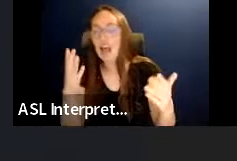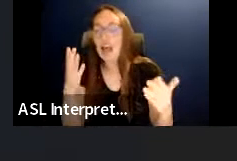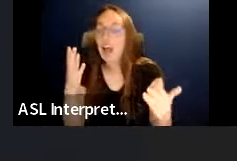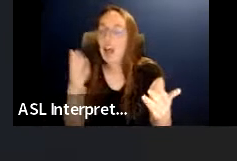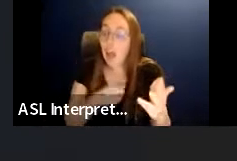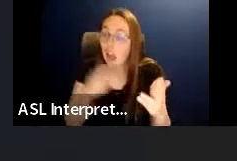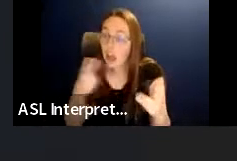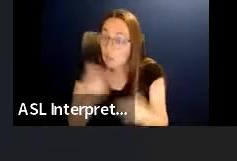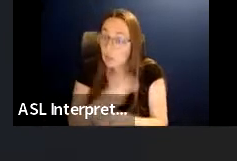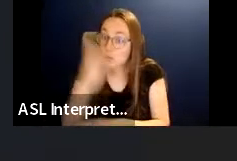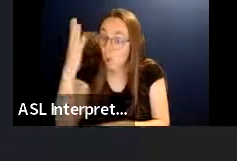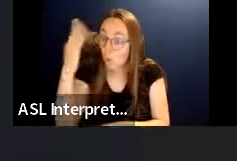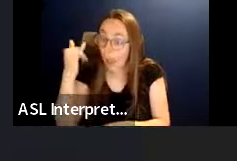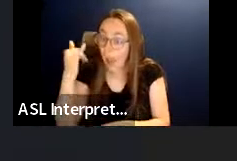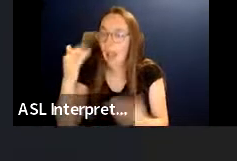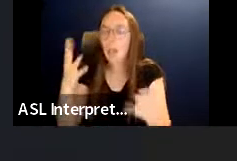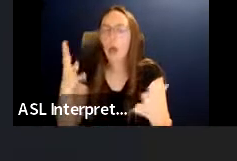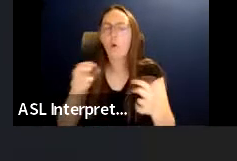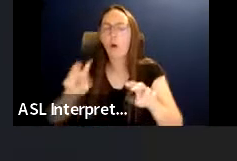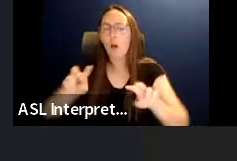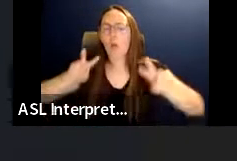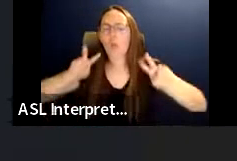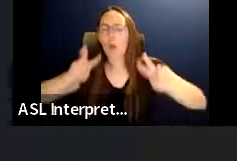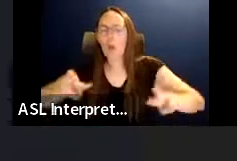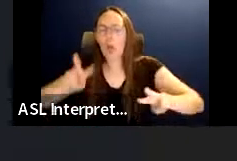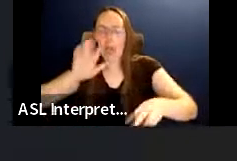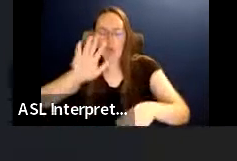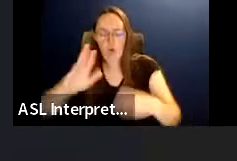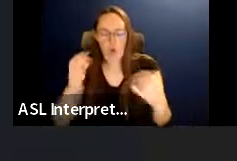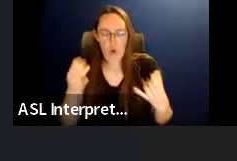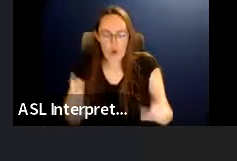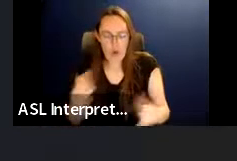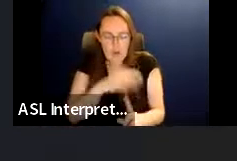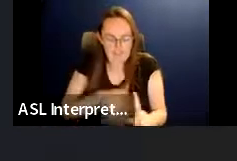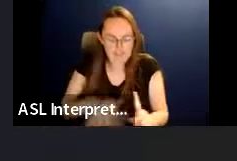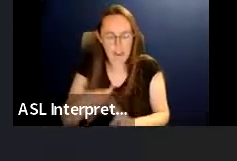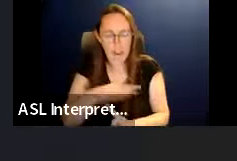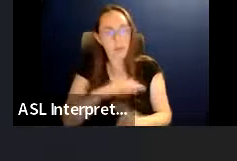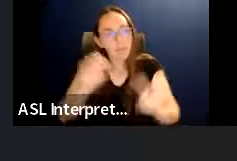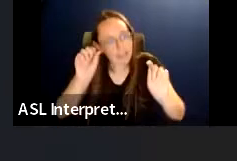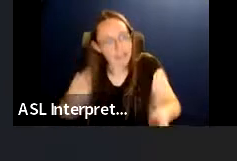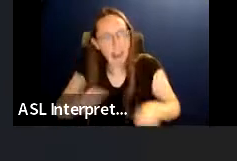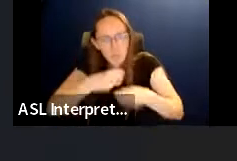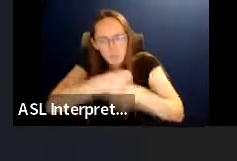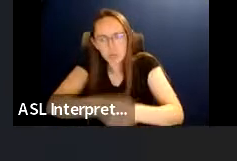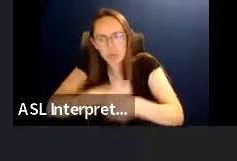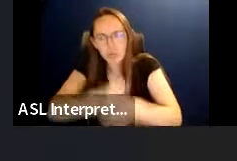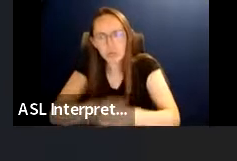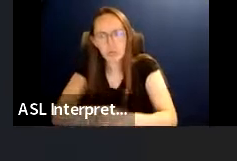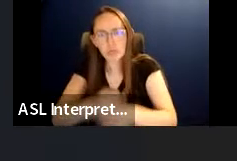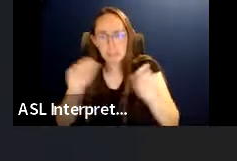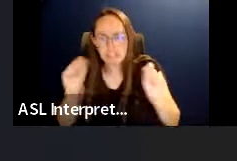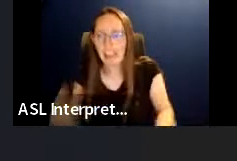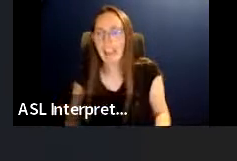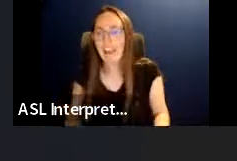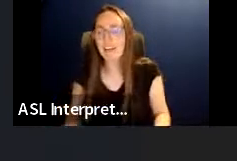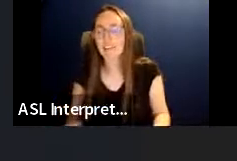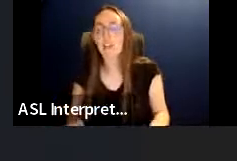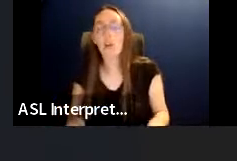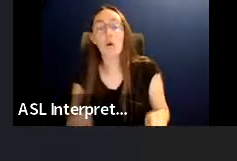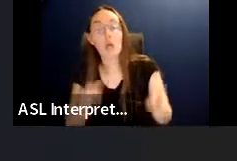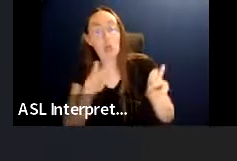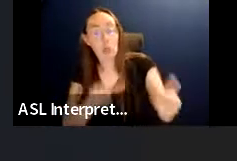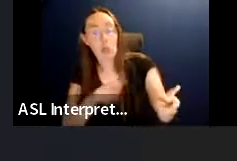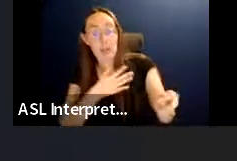at their spaces as a potential maker space. And I want you to see what does my closet look like. And so the